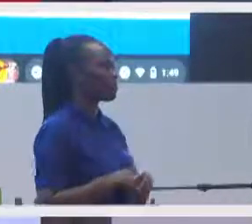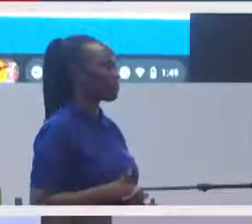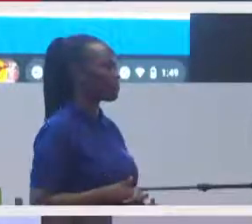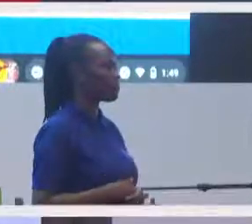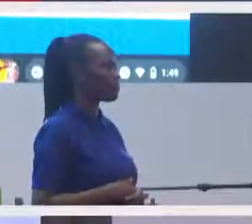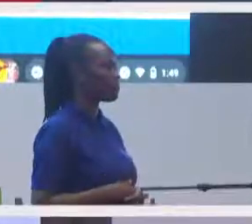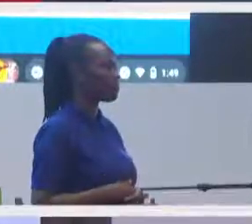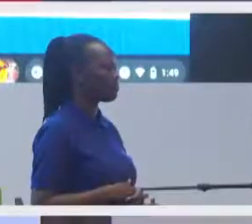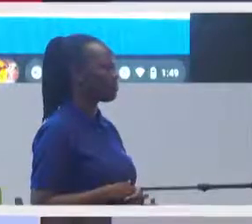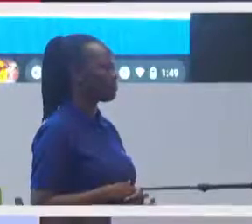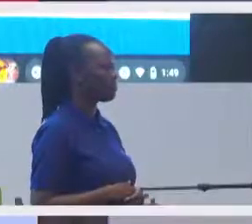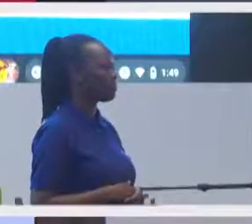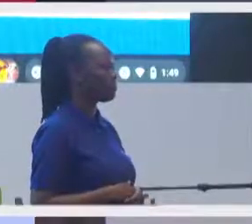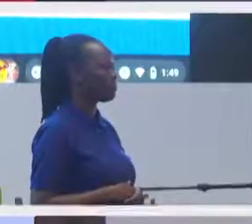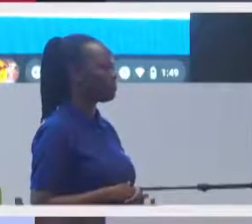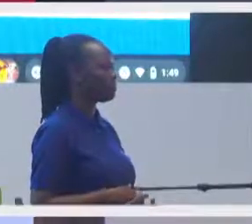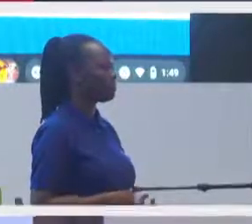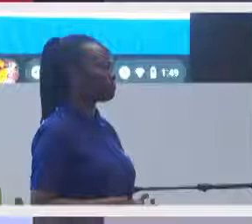here,